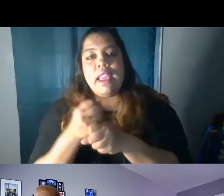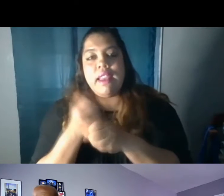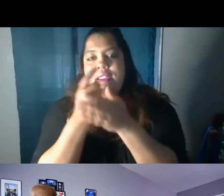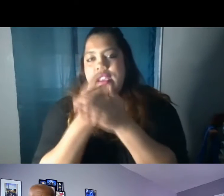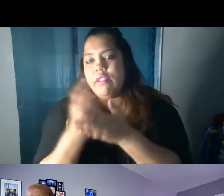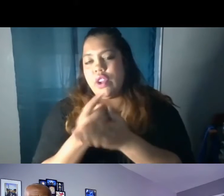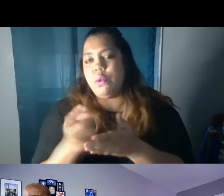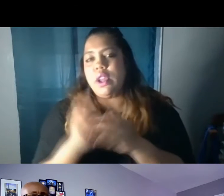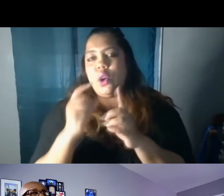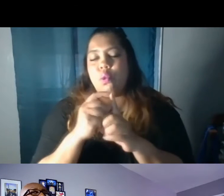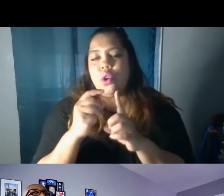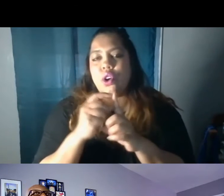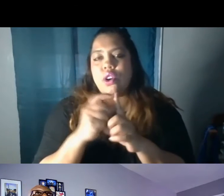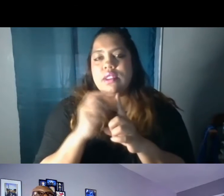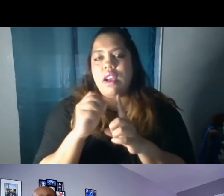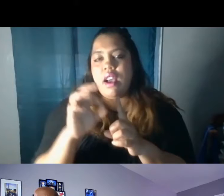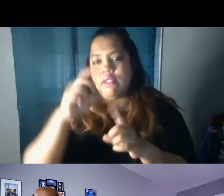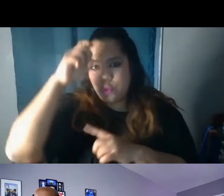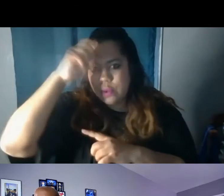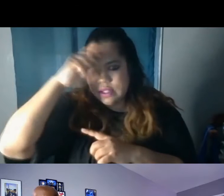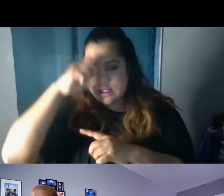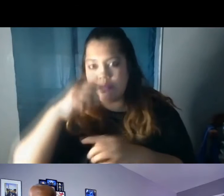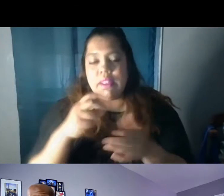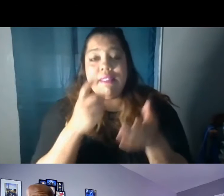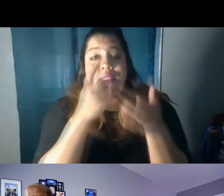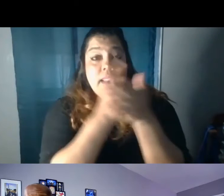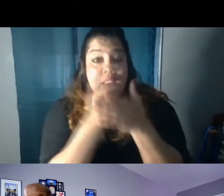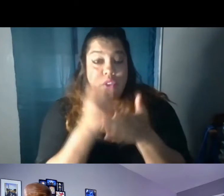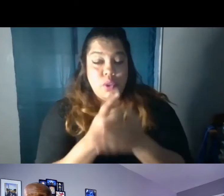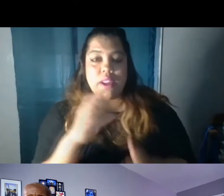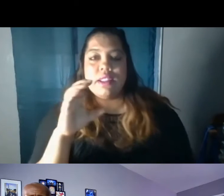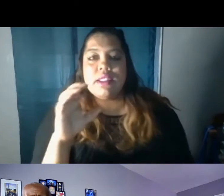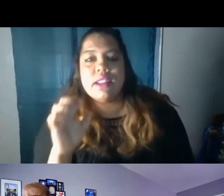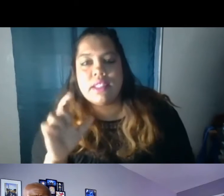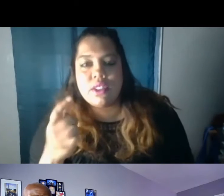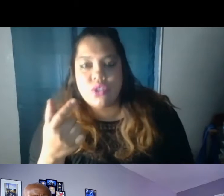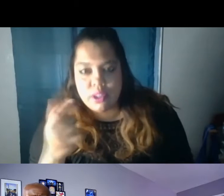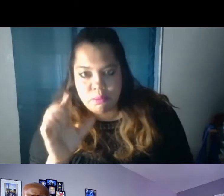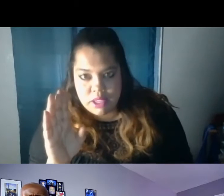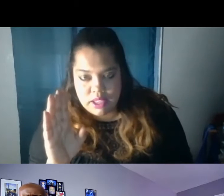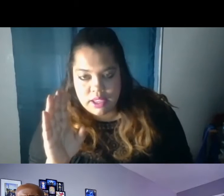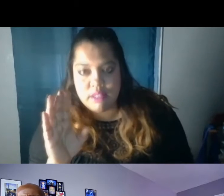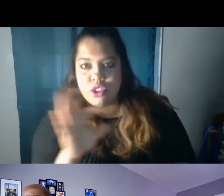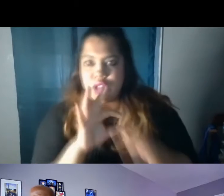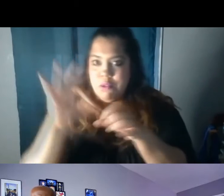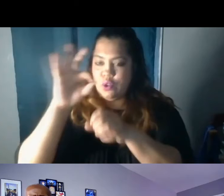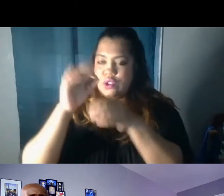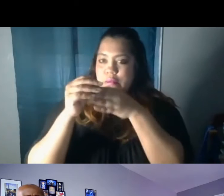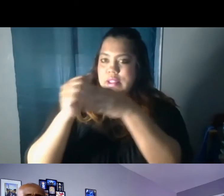week, CSLGB's spiritual leadership team will send you words of